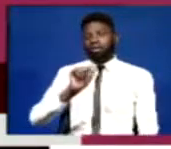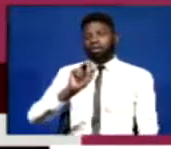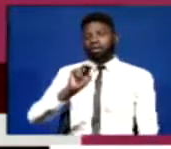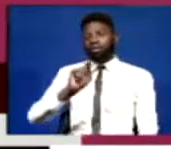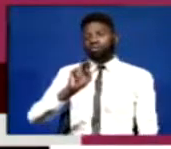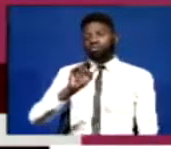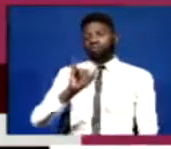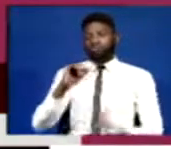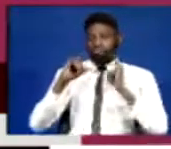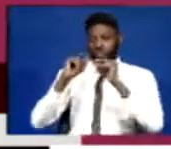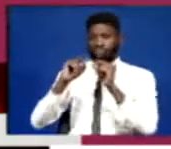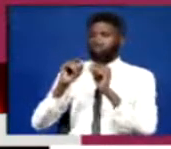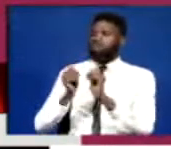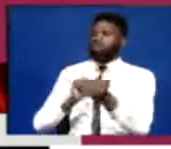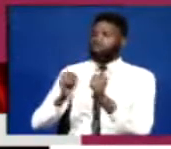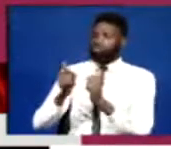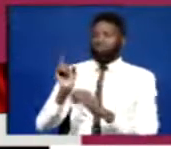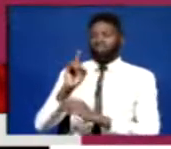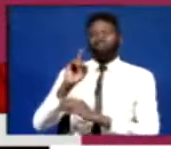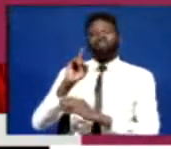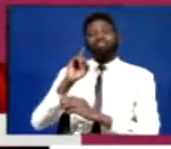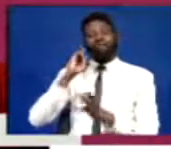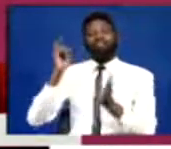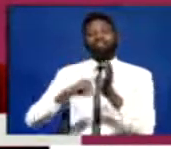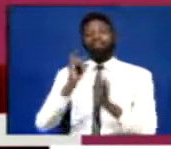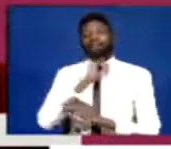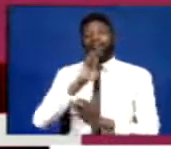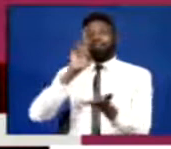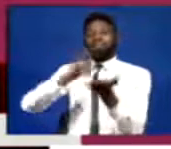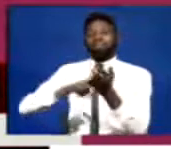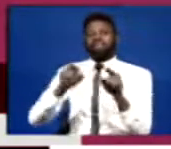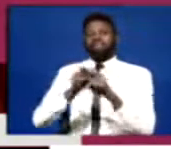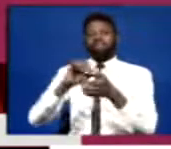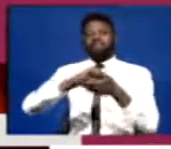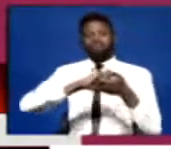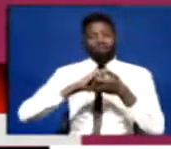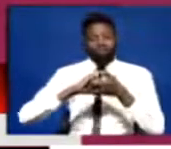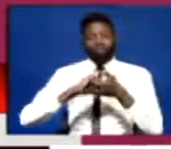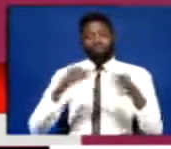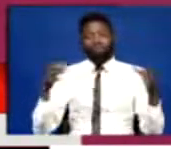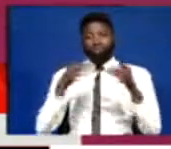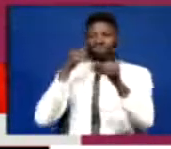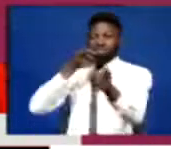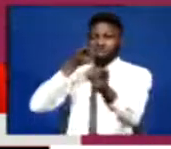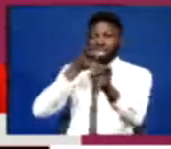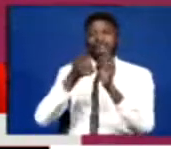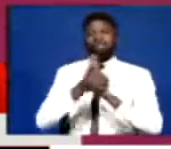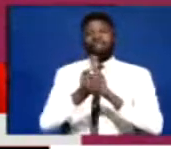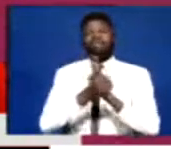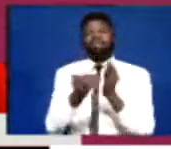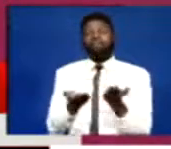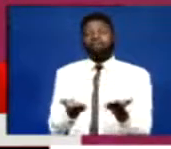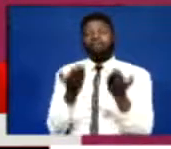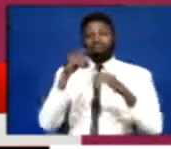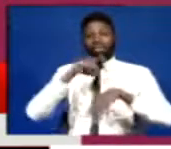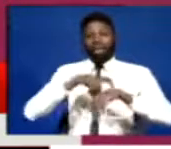Ministry after being registered as a federation by the Sports Registrar. The shooters are perfecting their skills in every competition